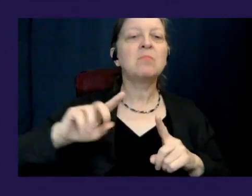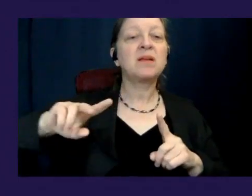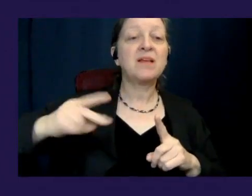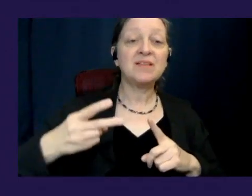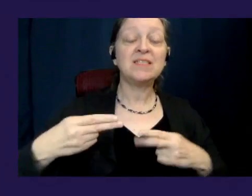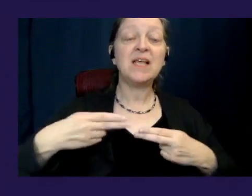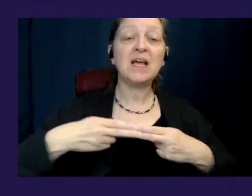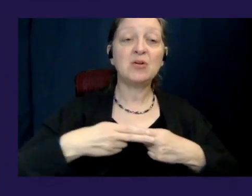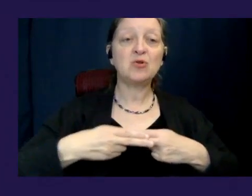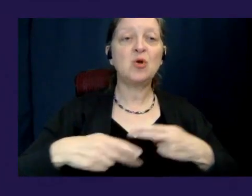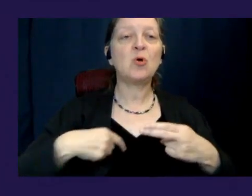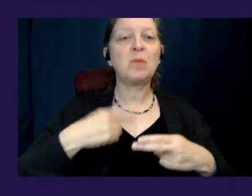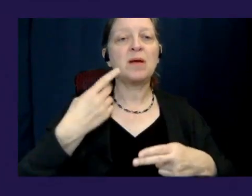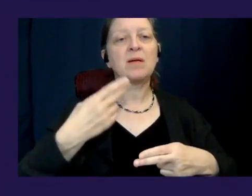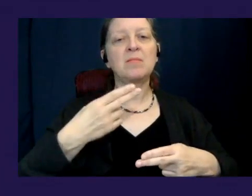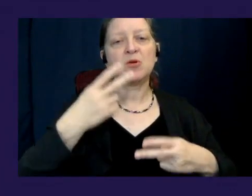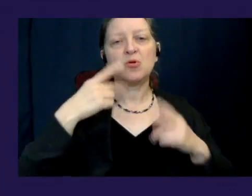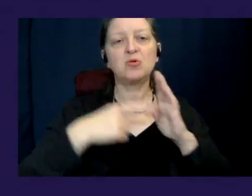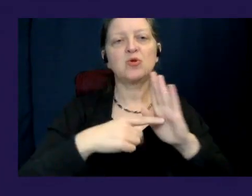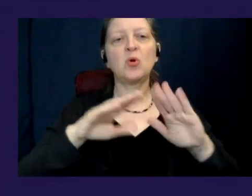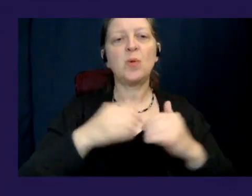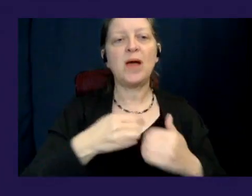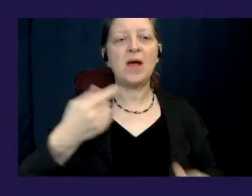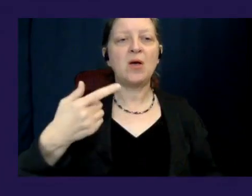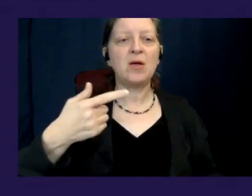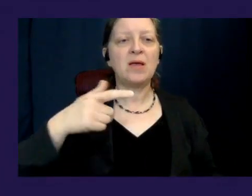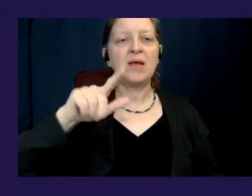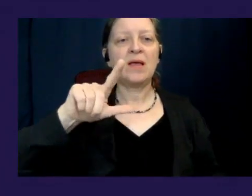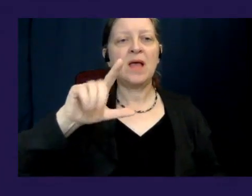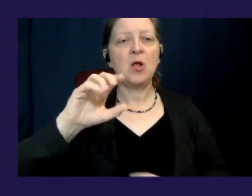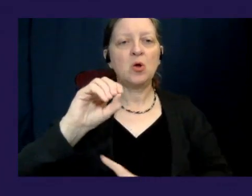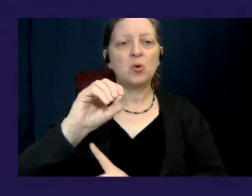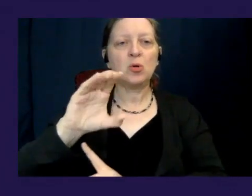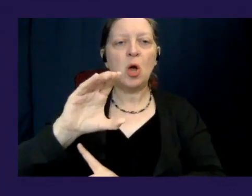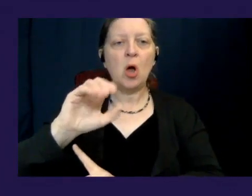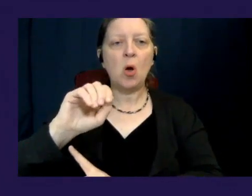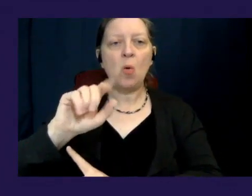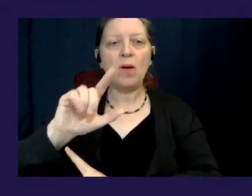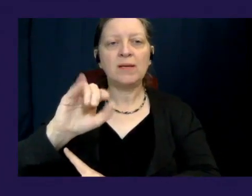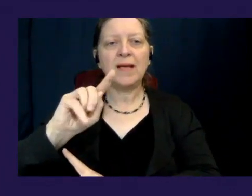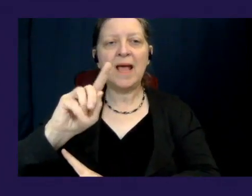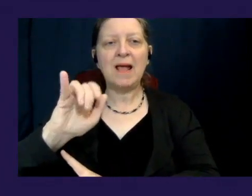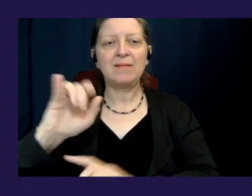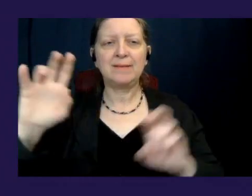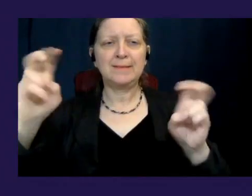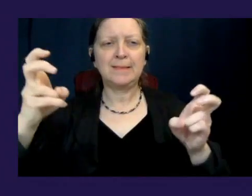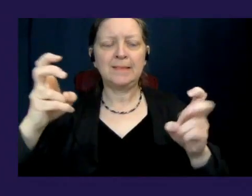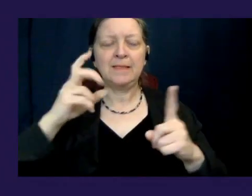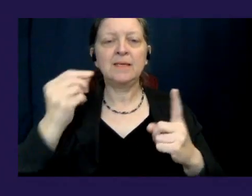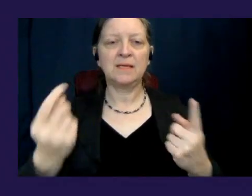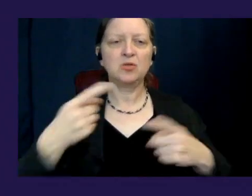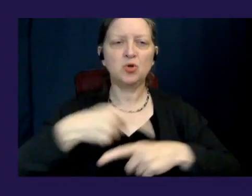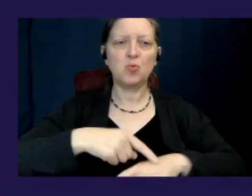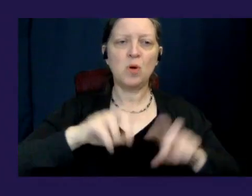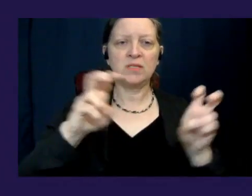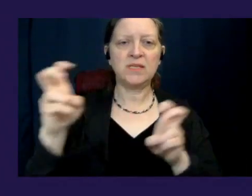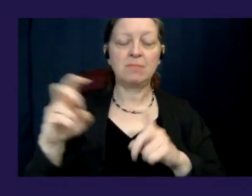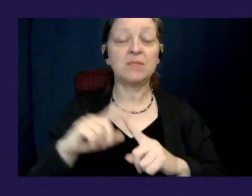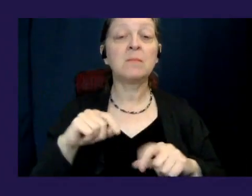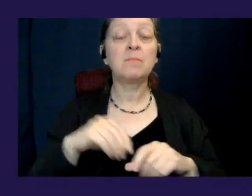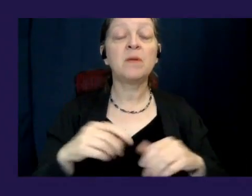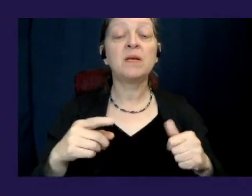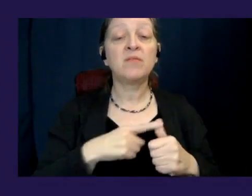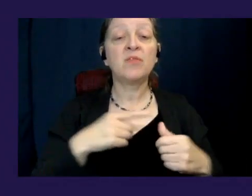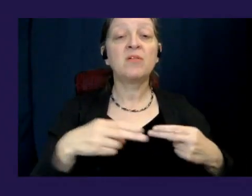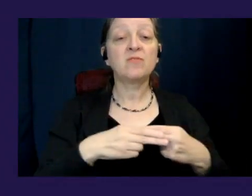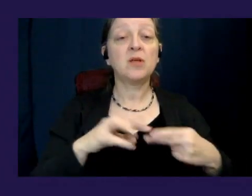glocality is now also across topics. But in this first slide, you can see how if you've got an intervention scheme or you've got a budget or you're